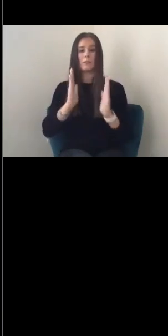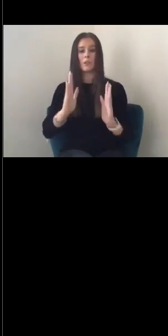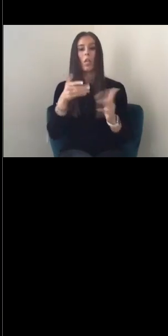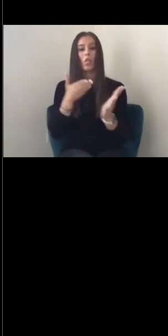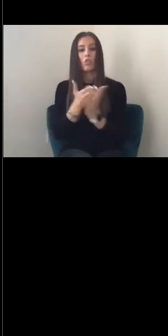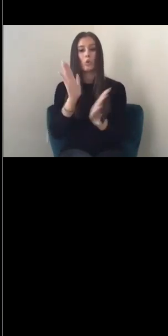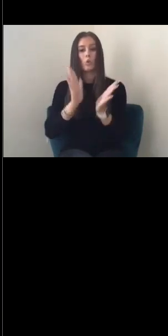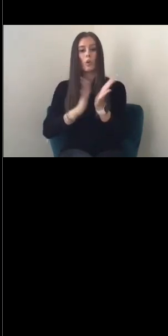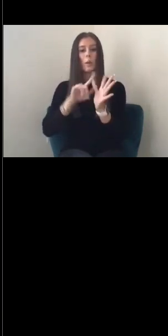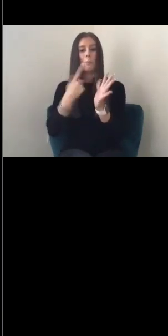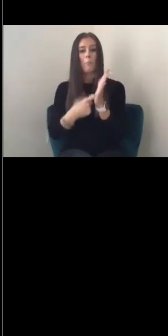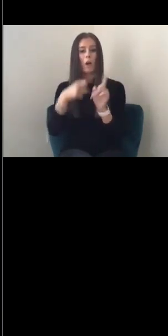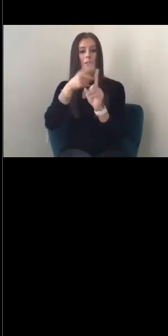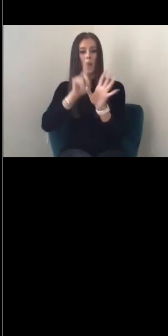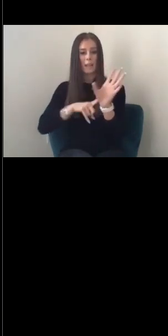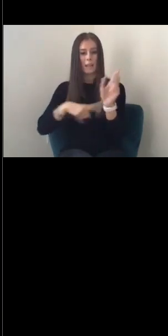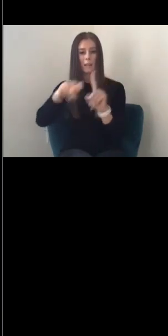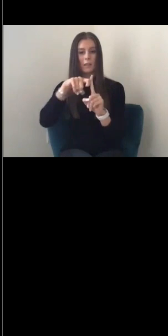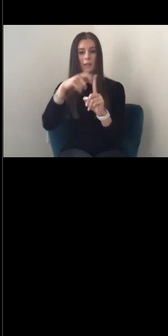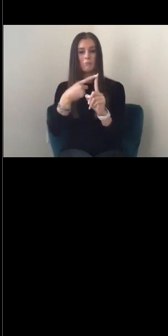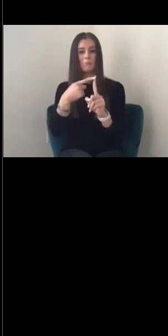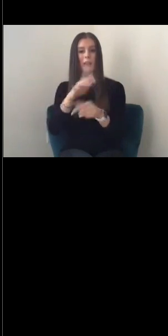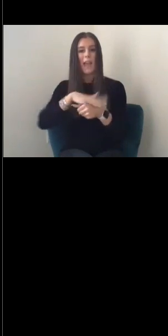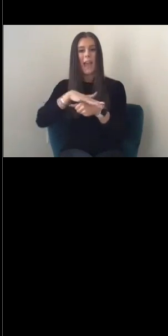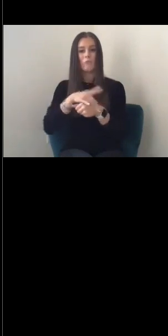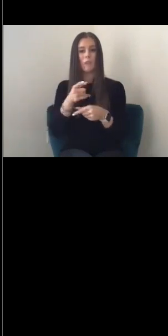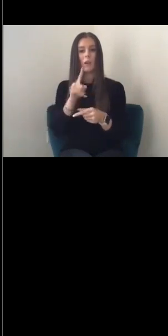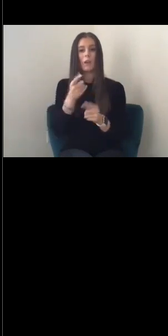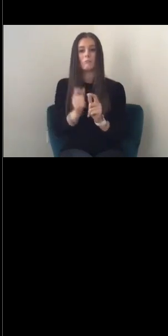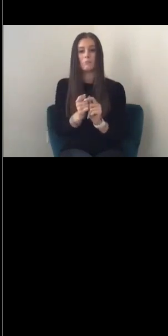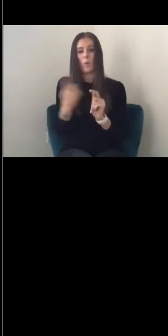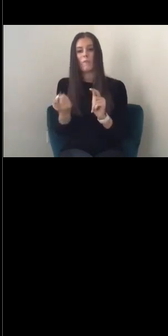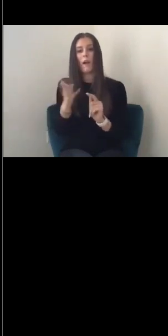to the Lower Thames Crossing M25 junction.